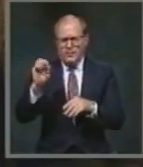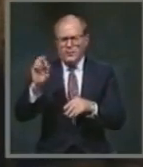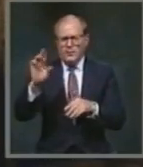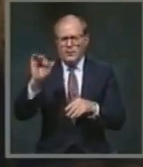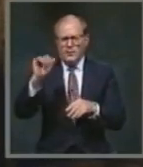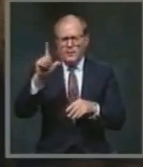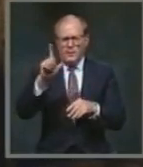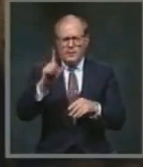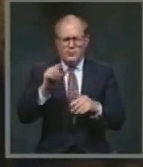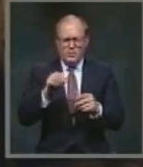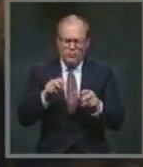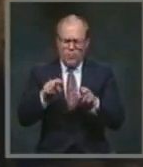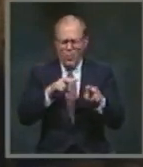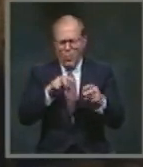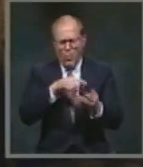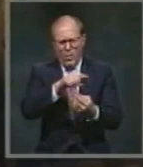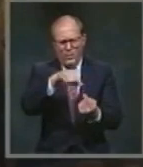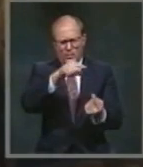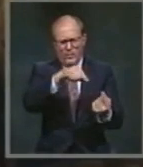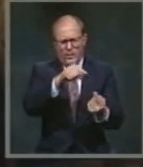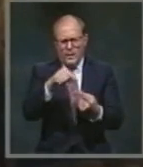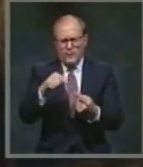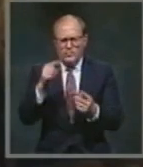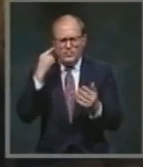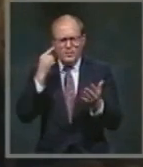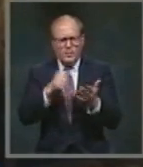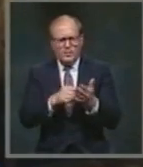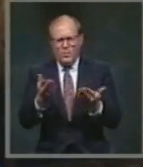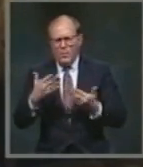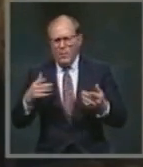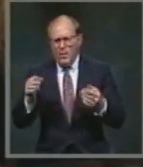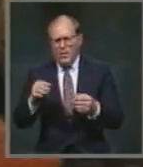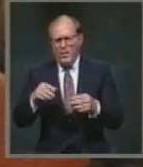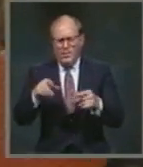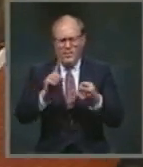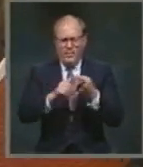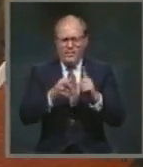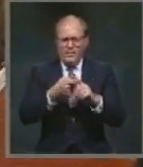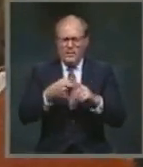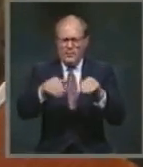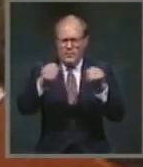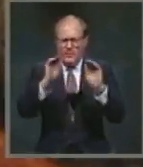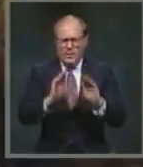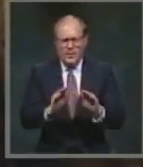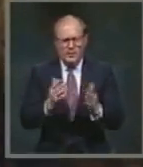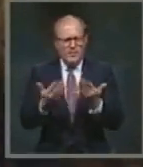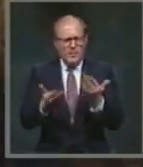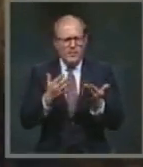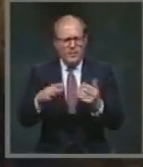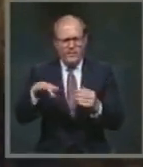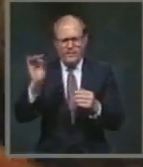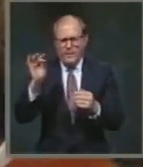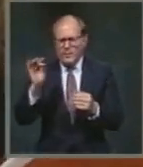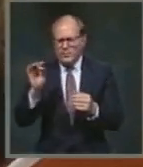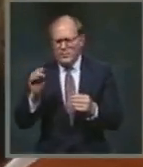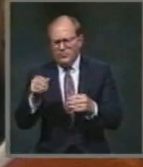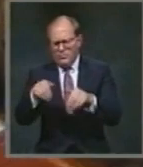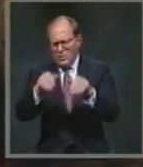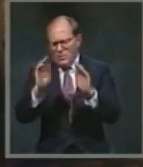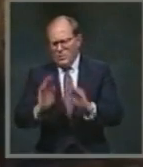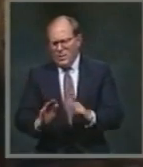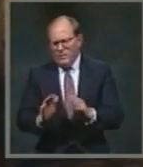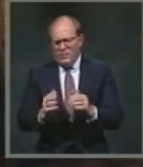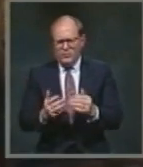wandering around among the graves to see where friends are buried and coming upon a very unkept grave, all grown up